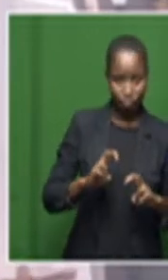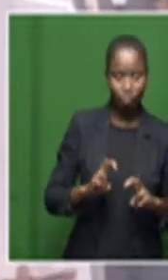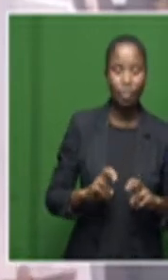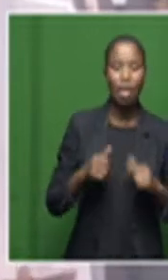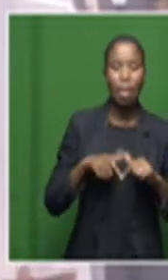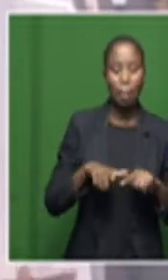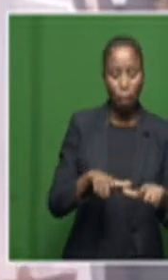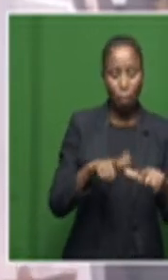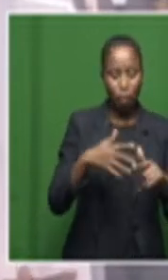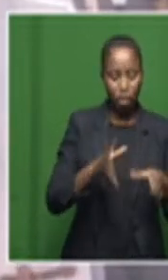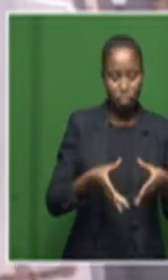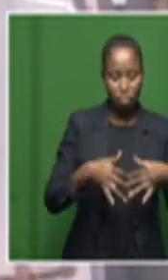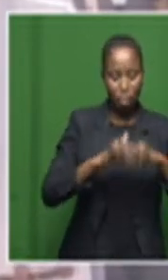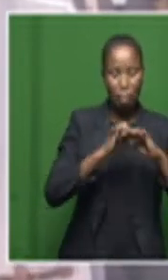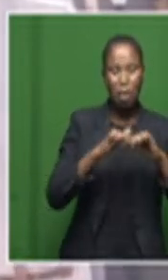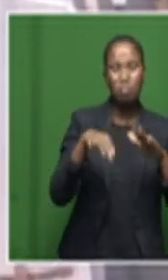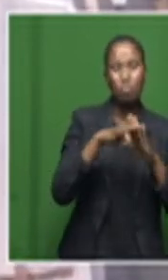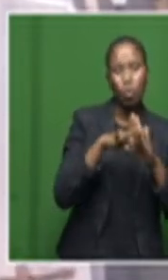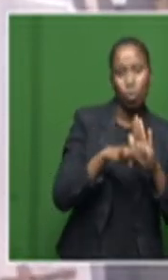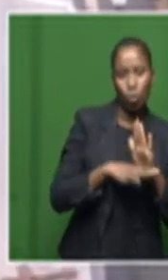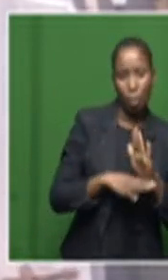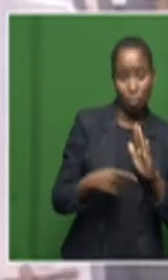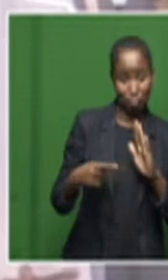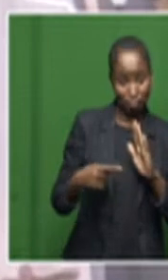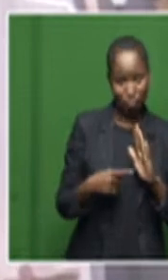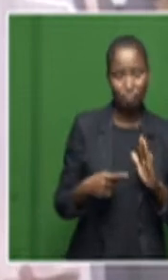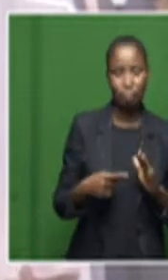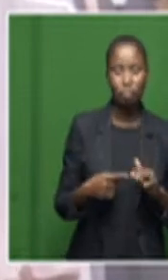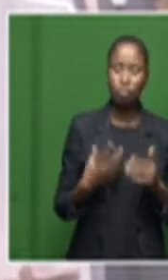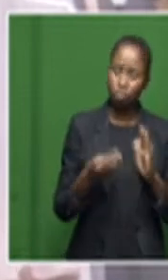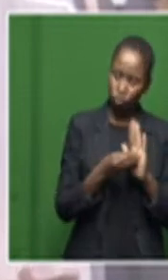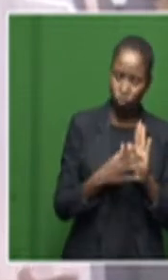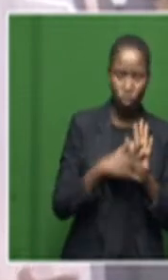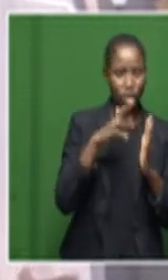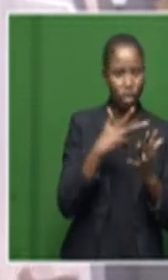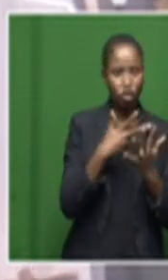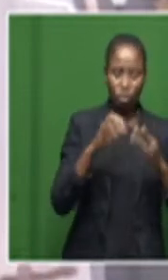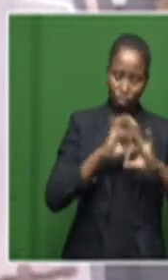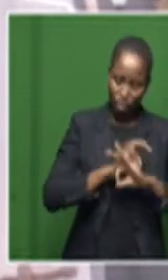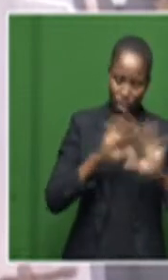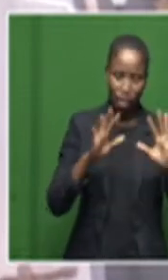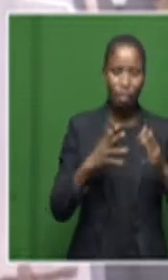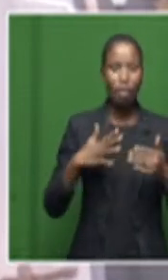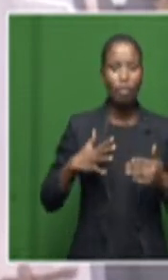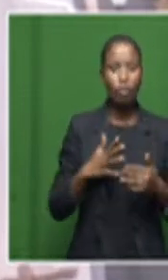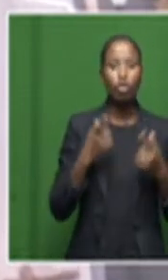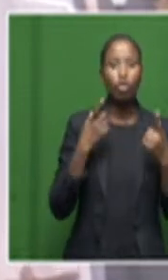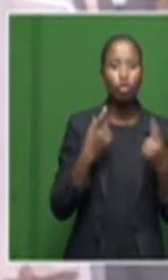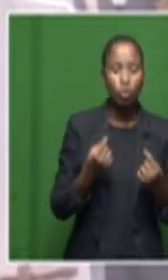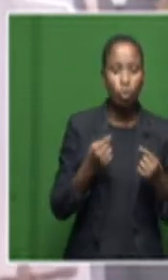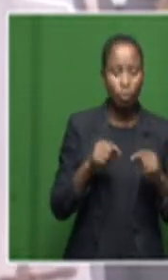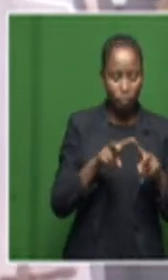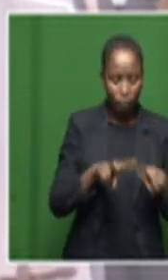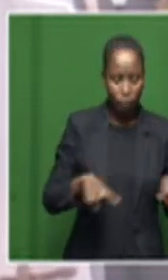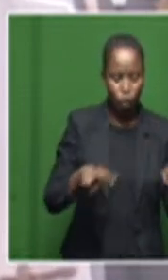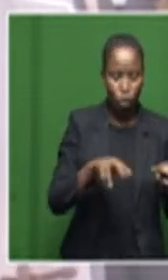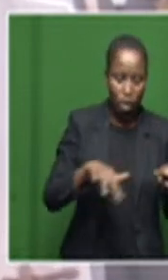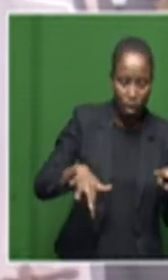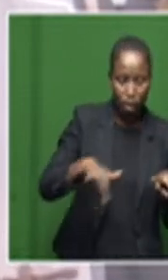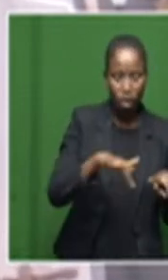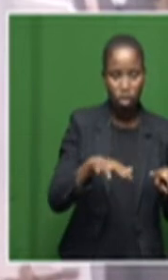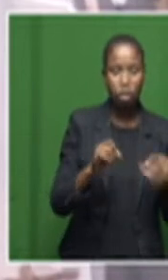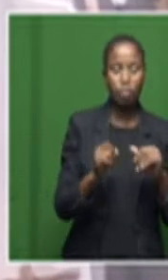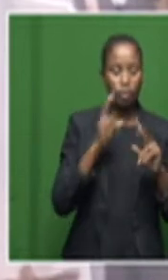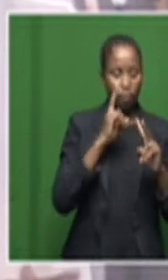had a program where we had a clear schedule of visiting villages. We